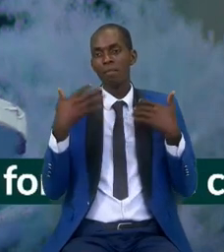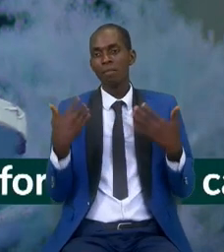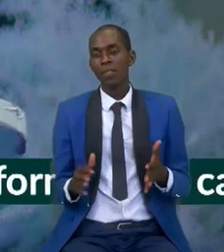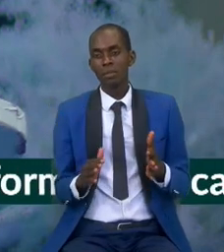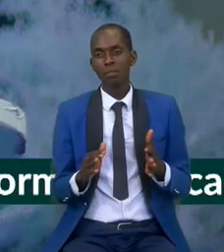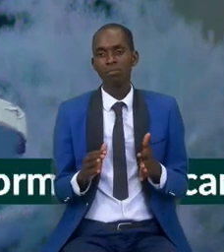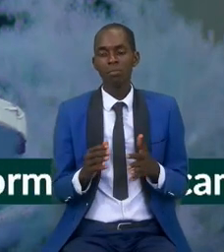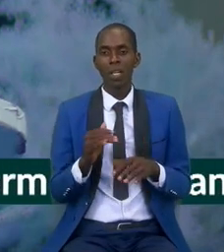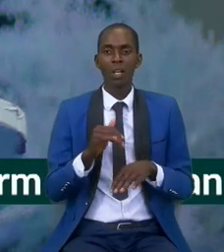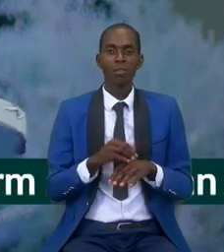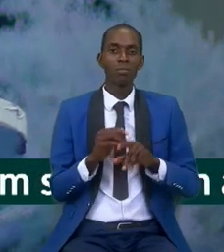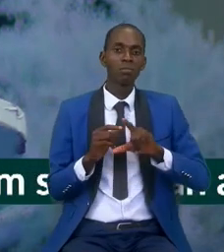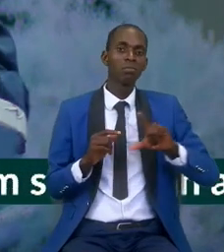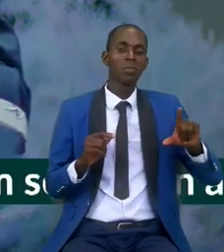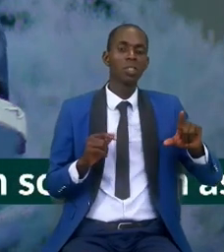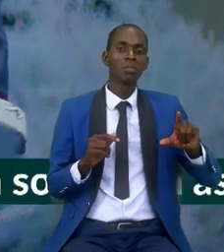finished